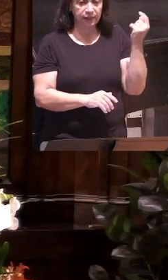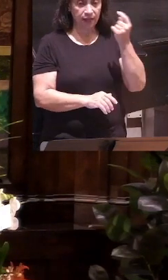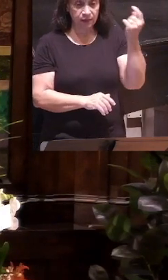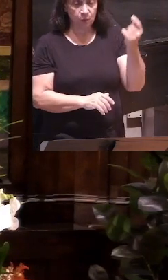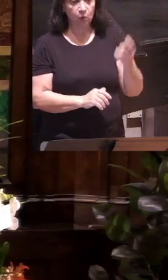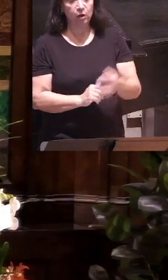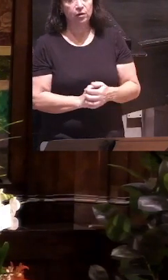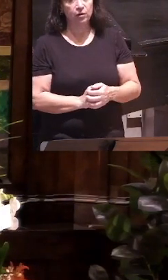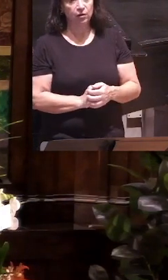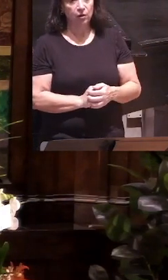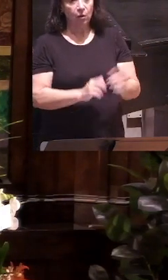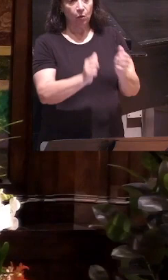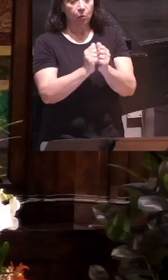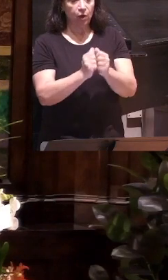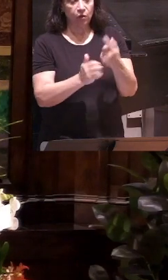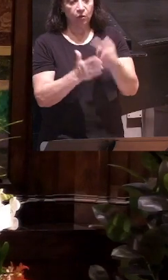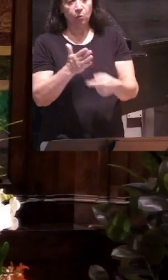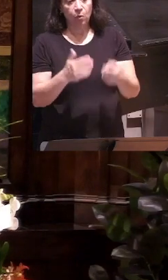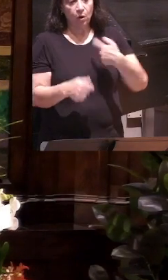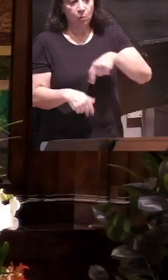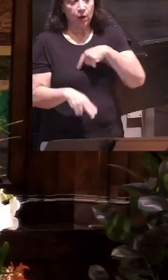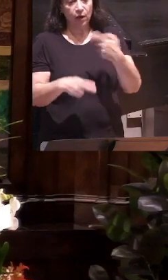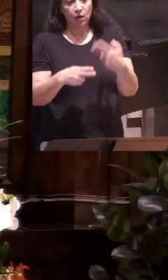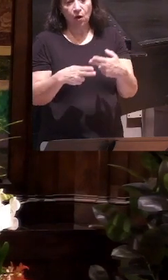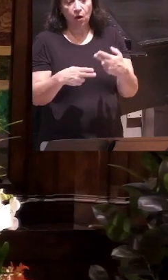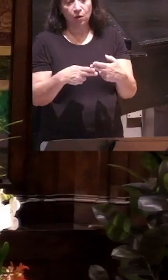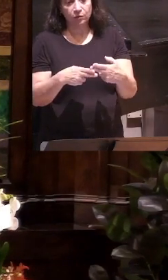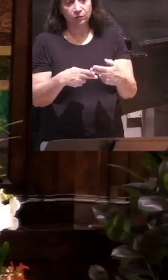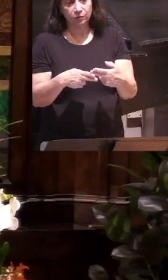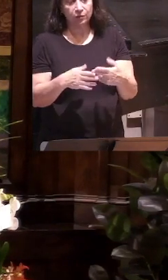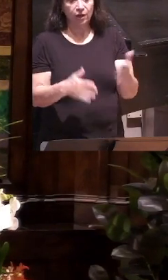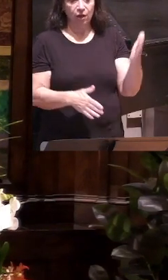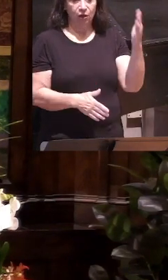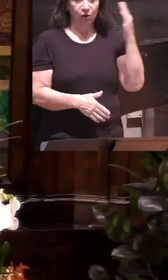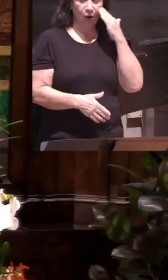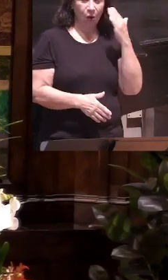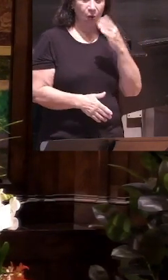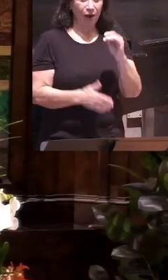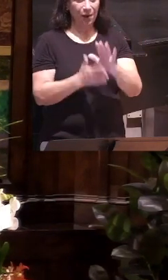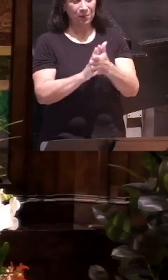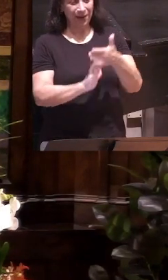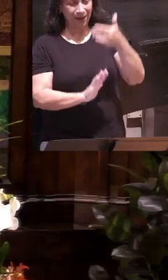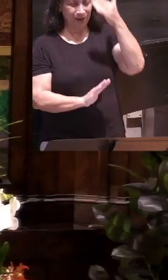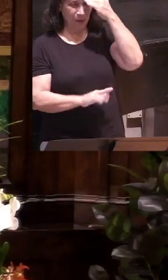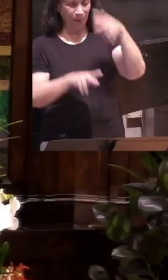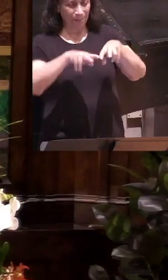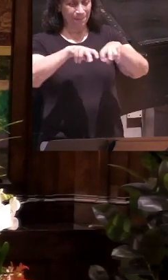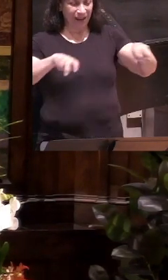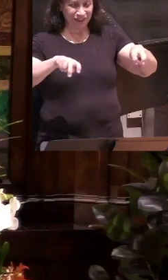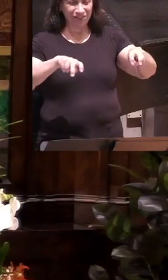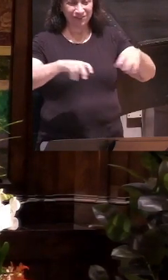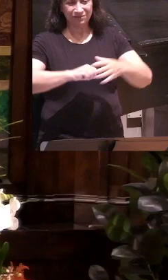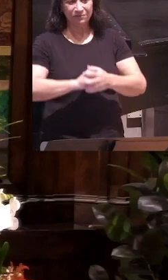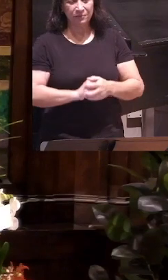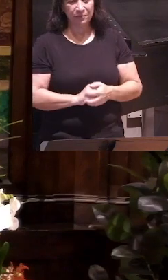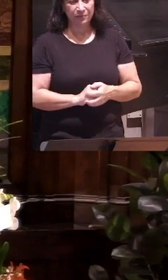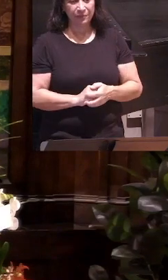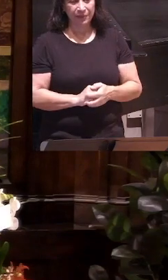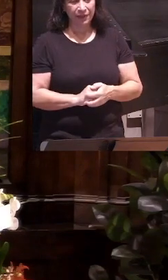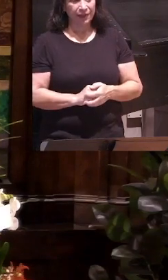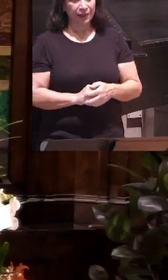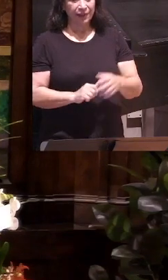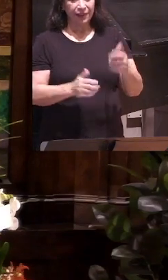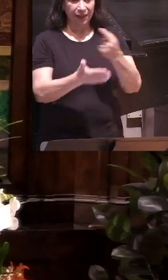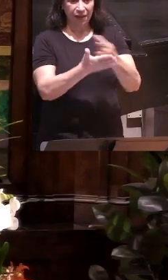testimony with what we are calling the To Know and Be Known Bench.